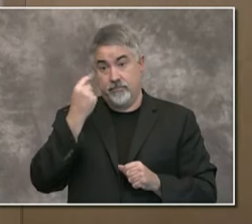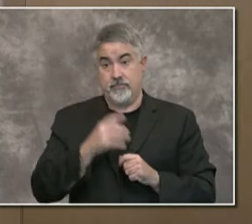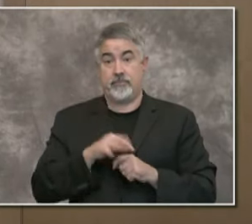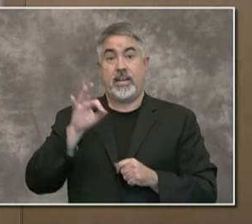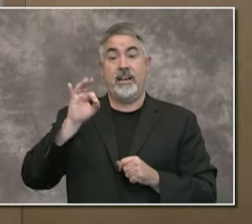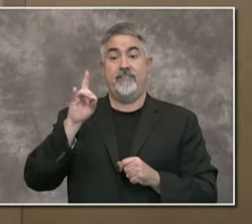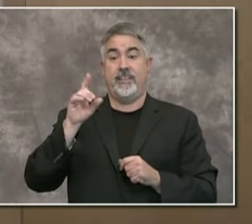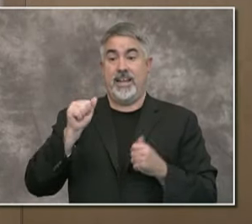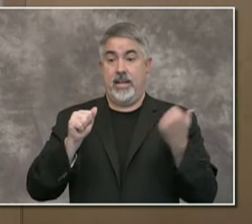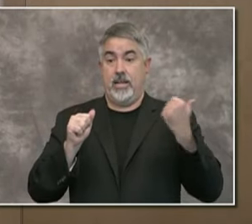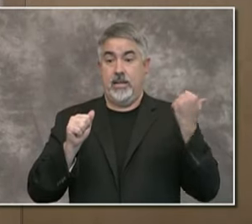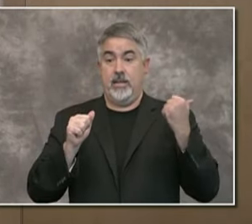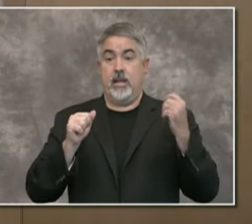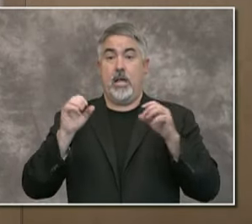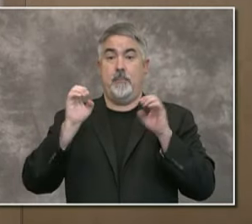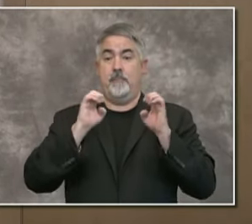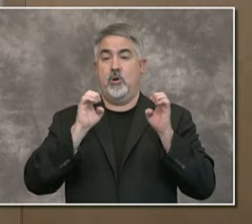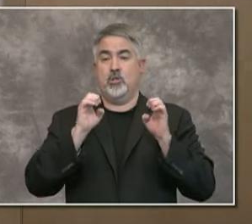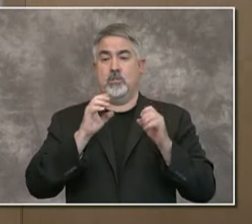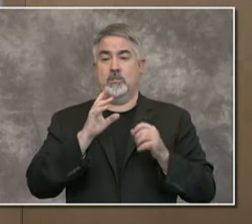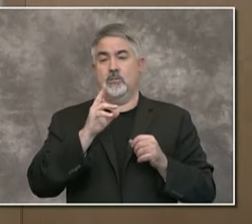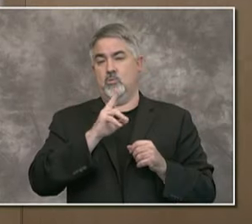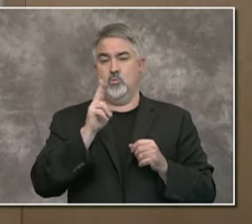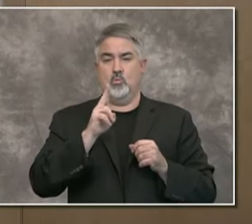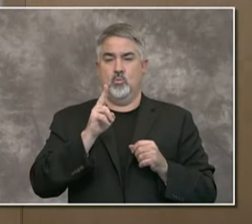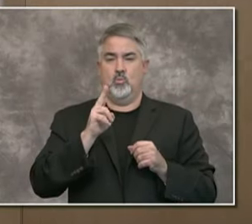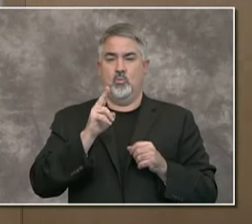or EUA, for